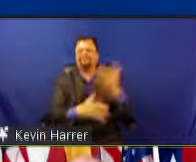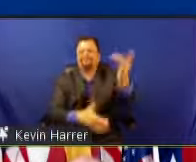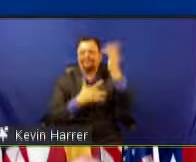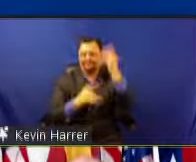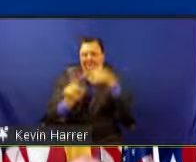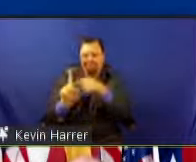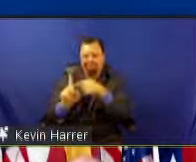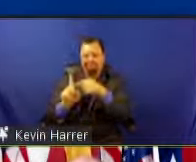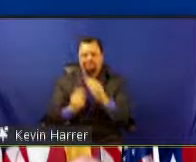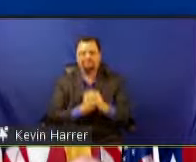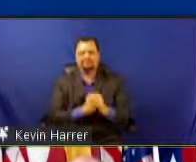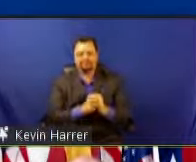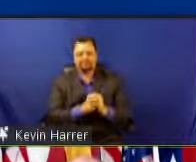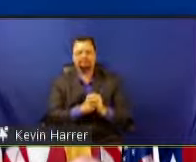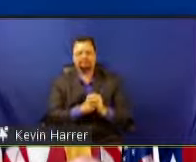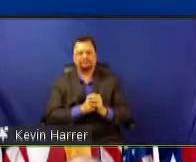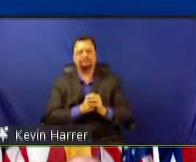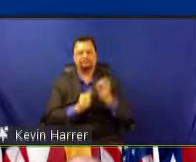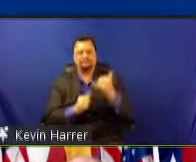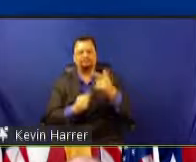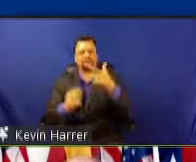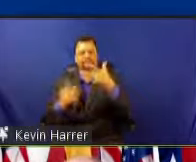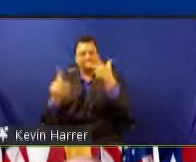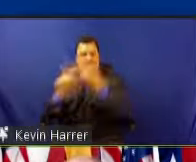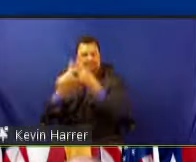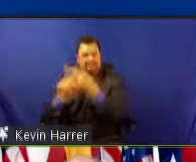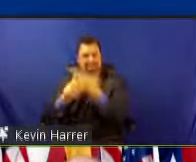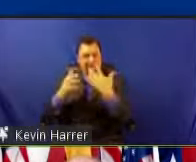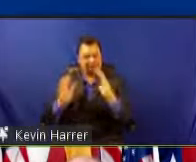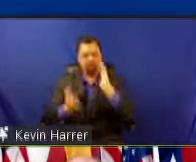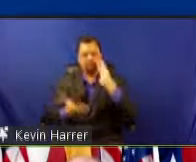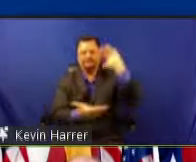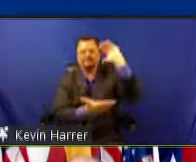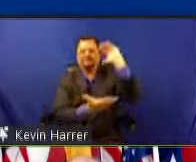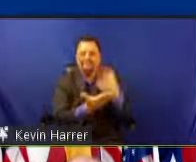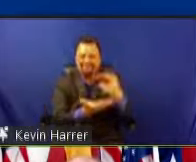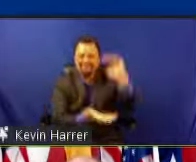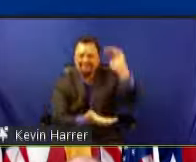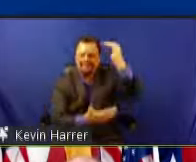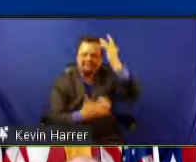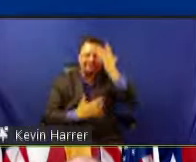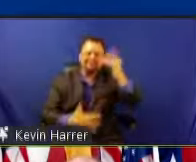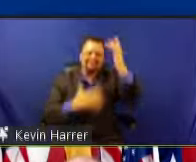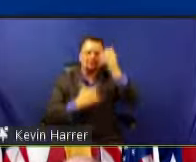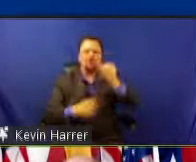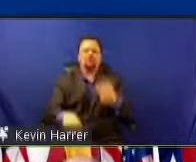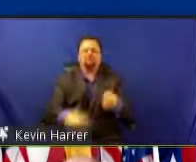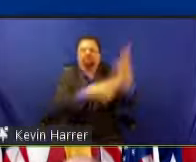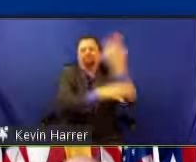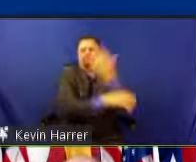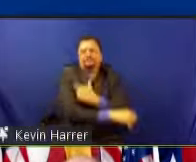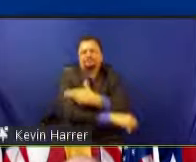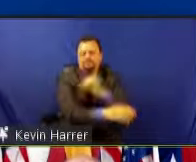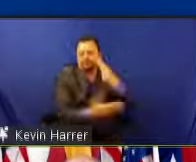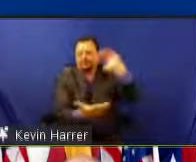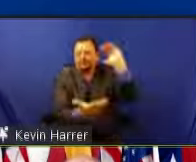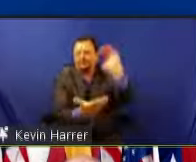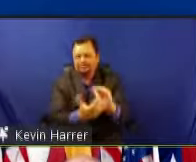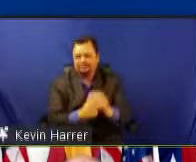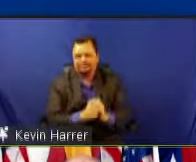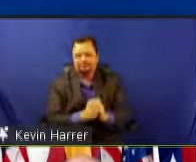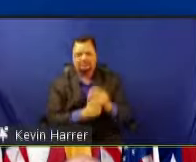form of hospitalization. We have 224 ICU beds available, a higher number, but we also have